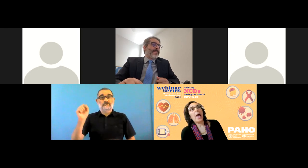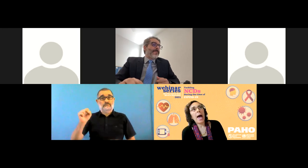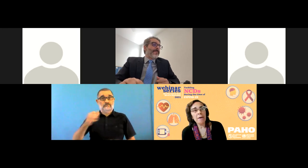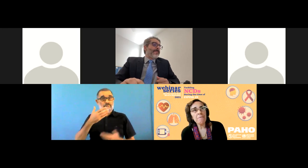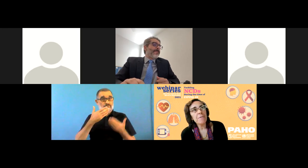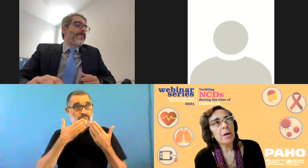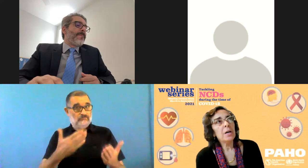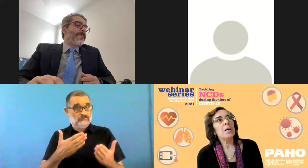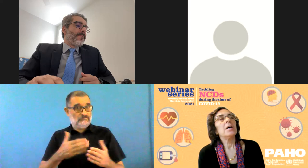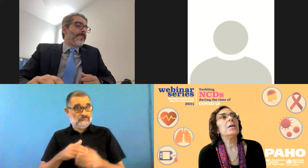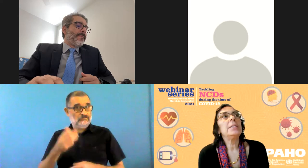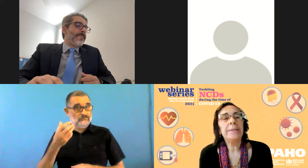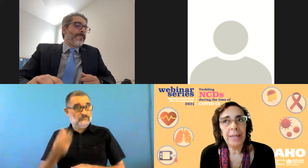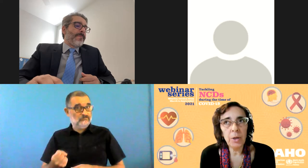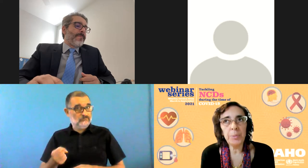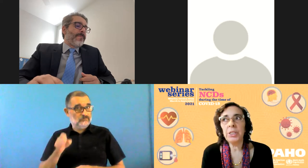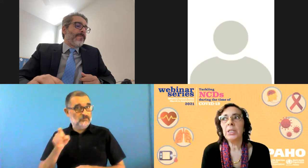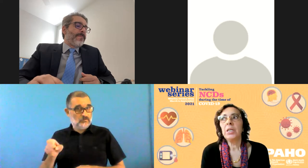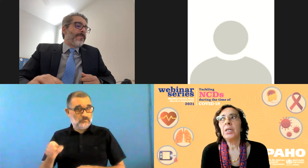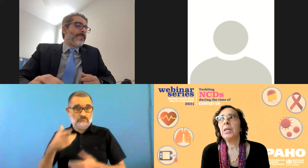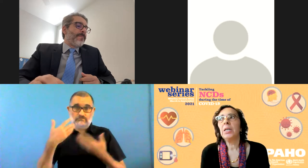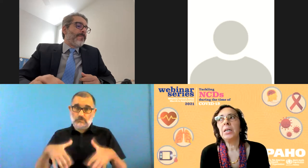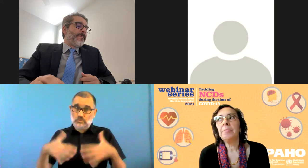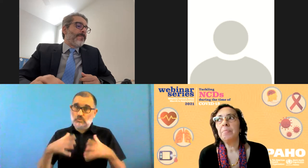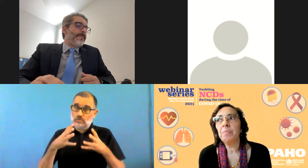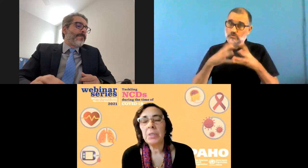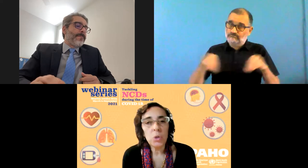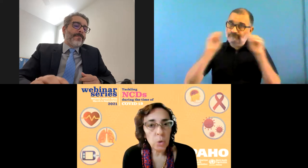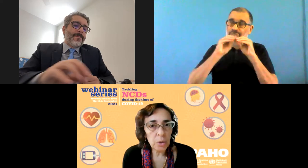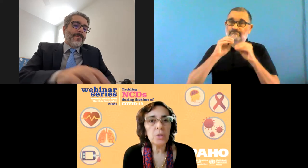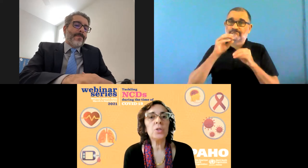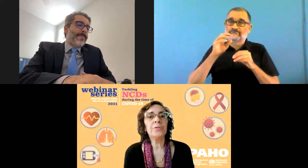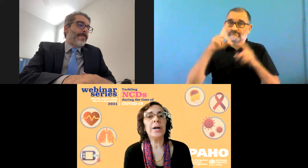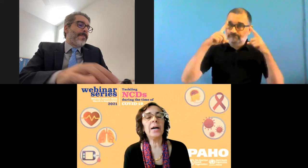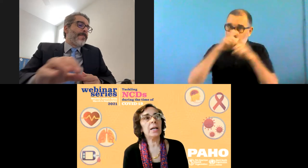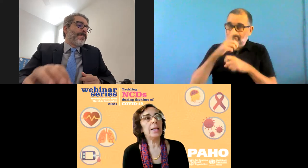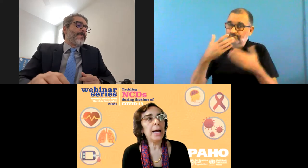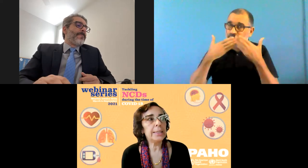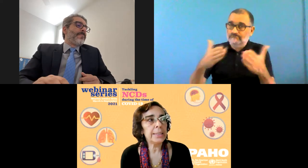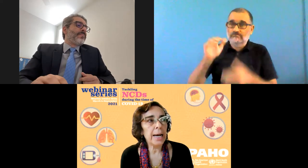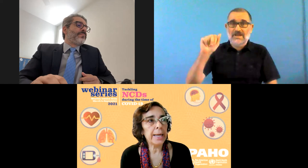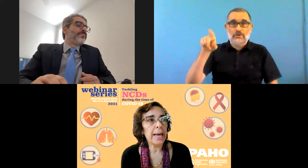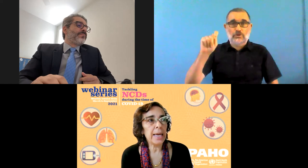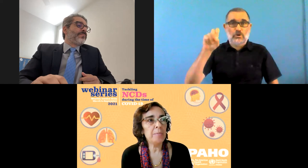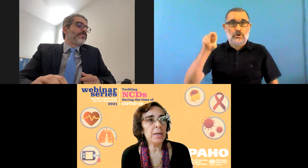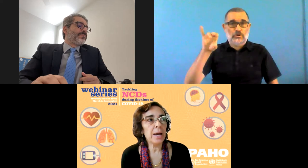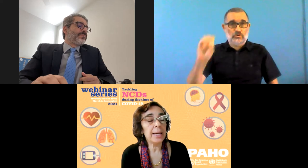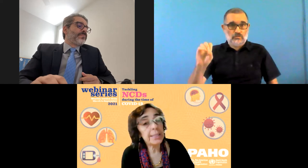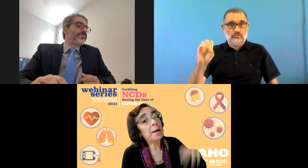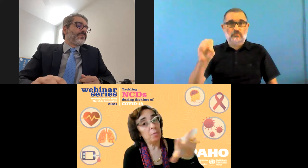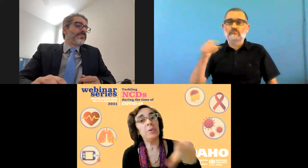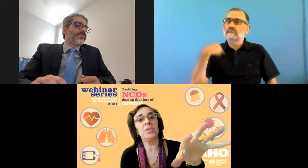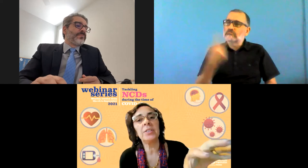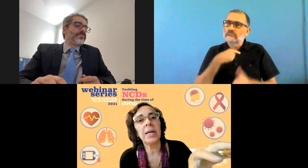We have developed tools so far that are aiming